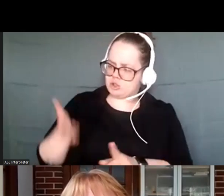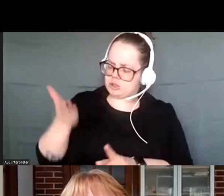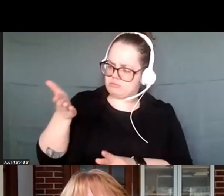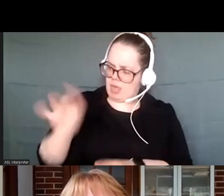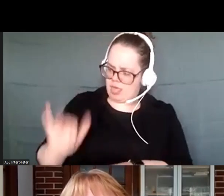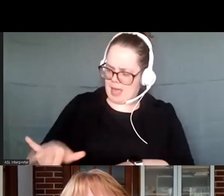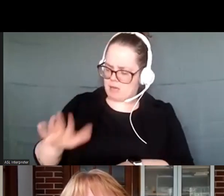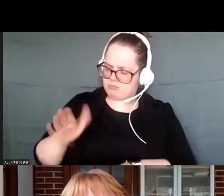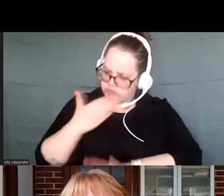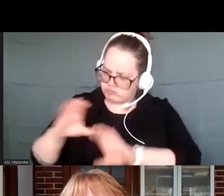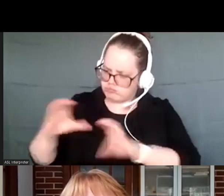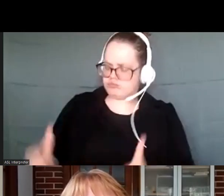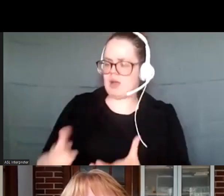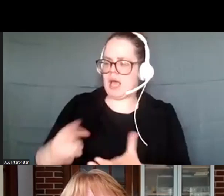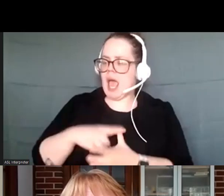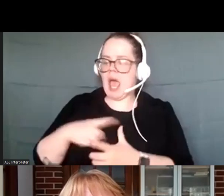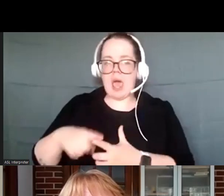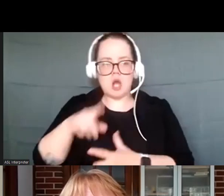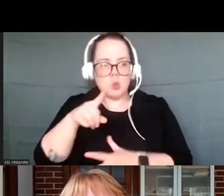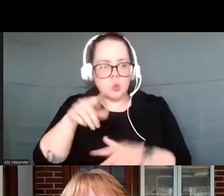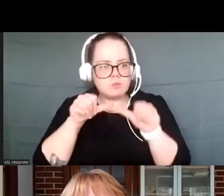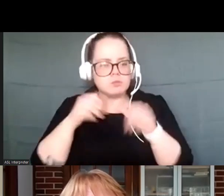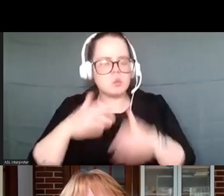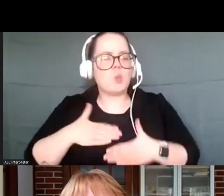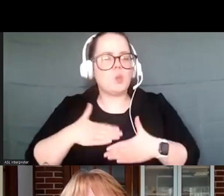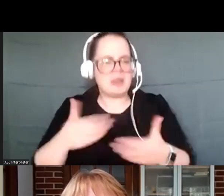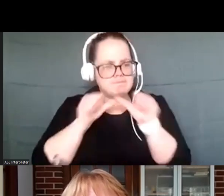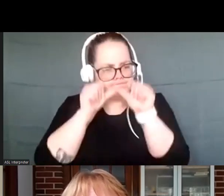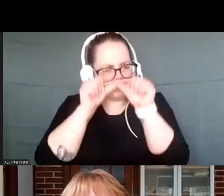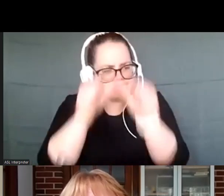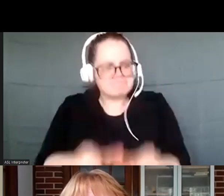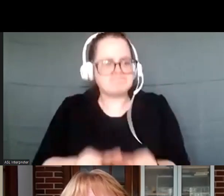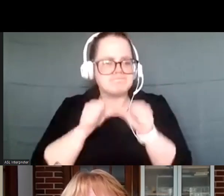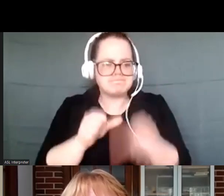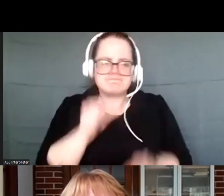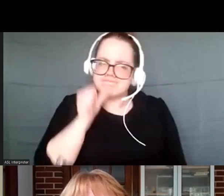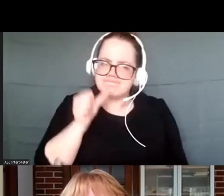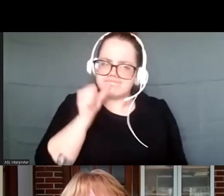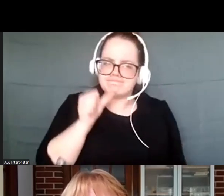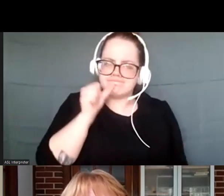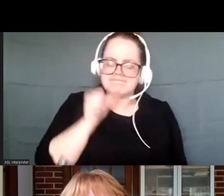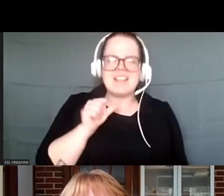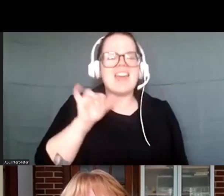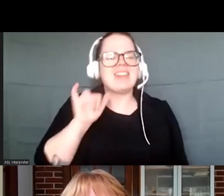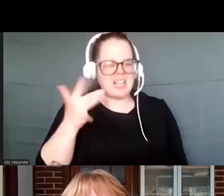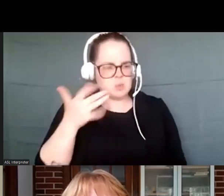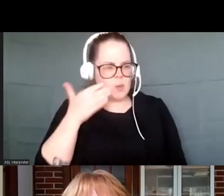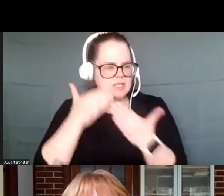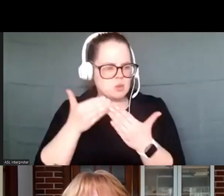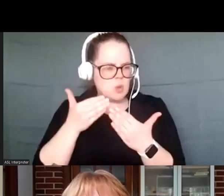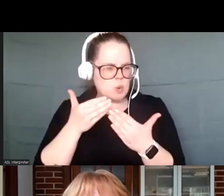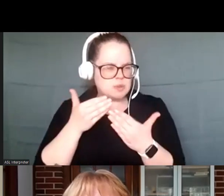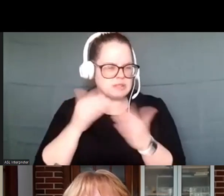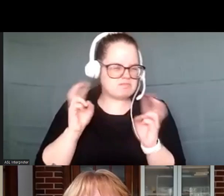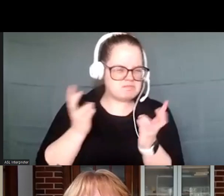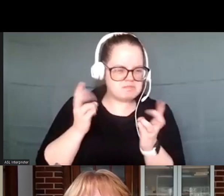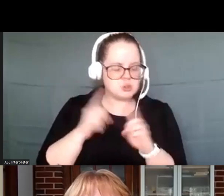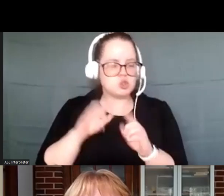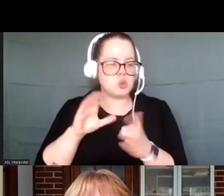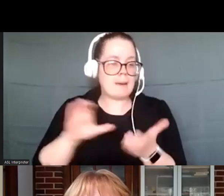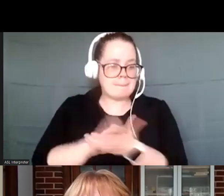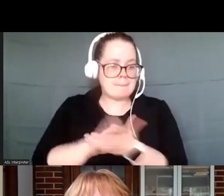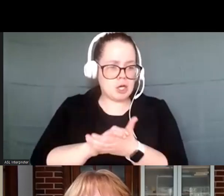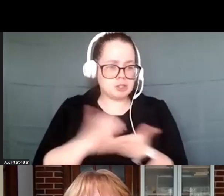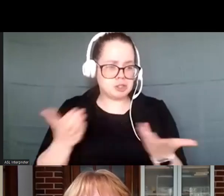out. And that's why it's as close to a marriage, because not every day is rosy. And as a manager, it might be 6 months before I earn a